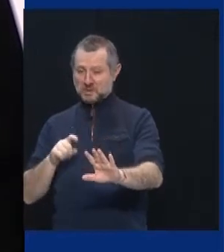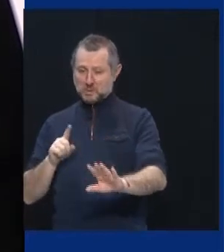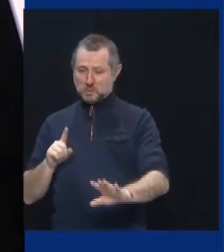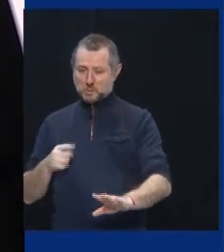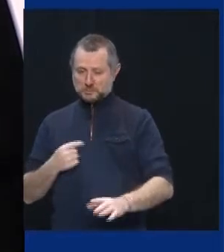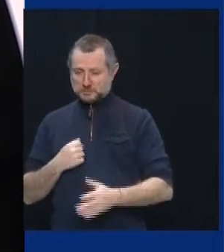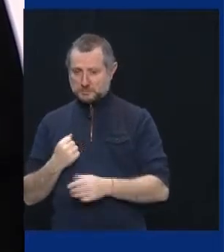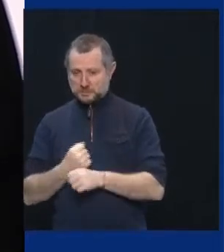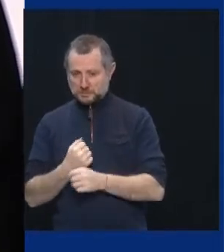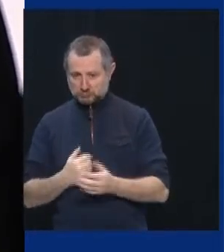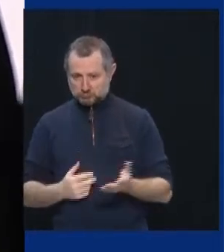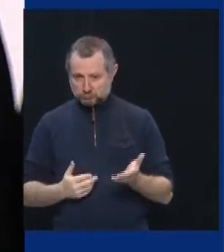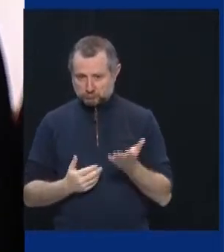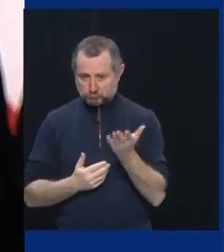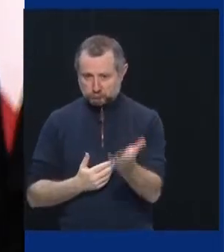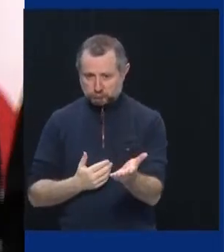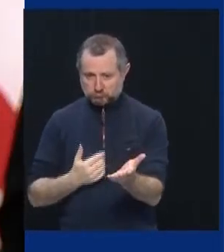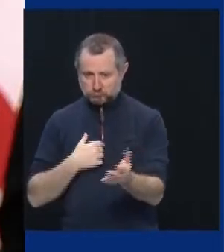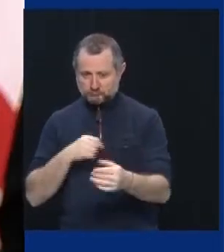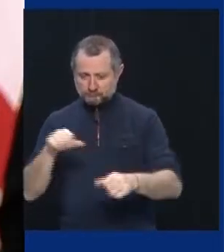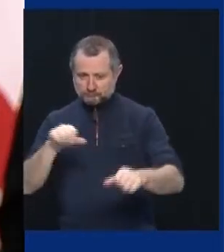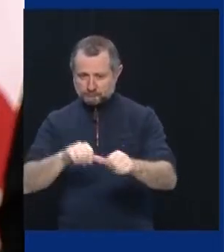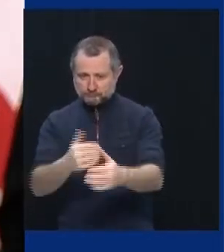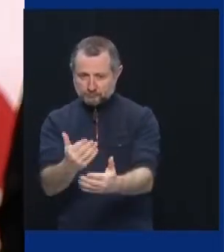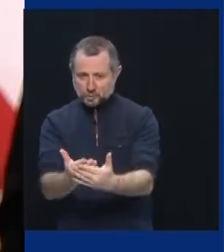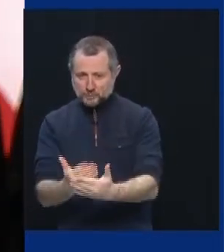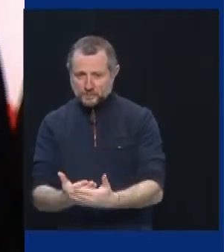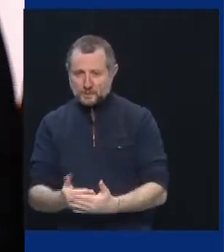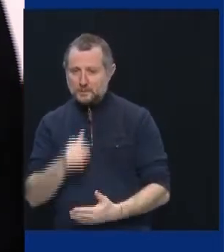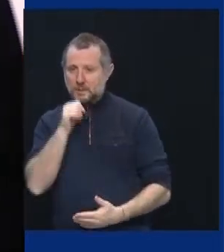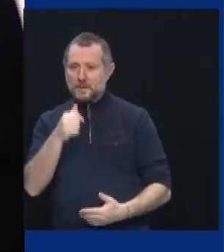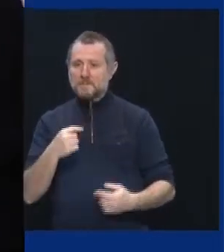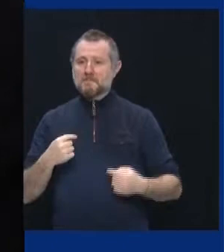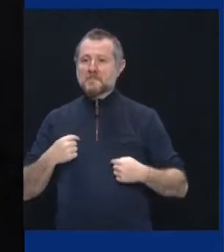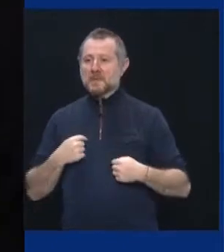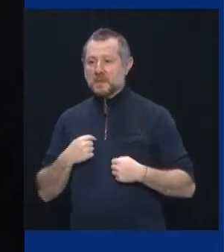and this is scientific data, not I went on the corner and talked to five people.